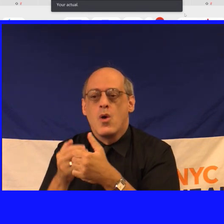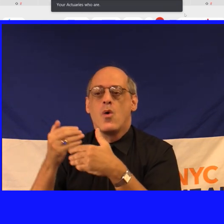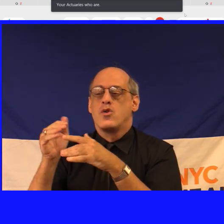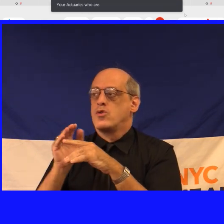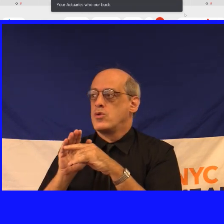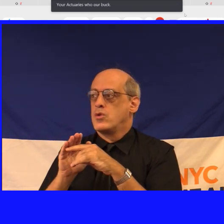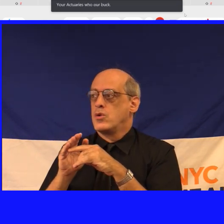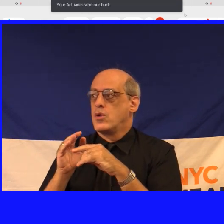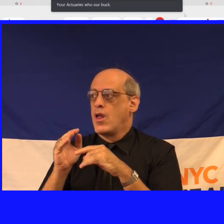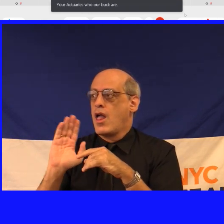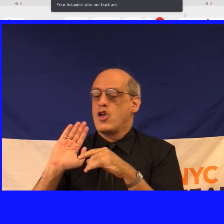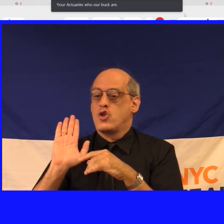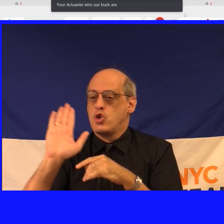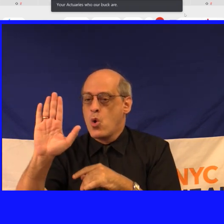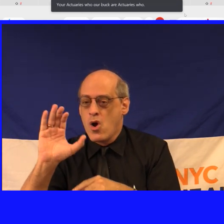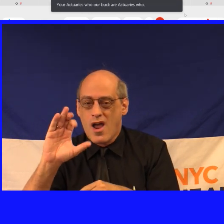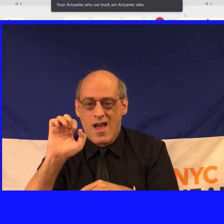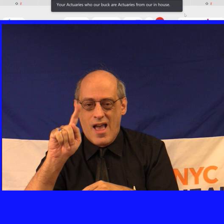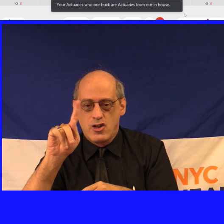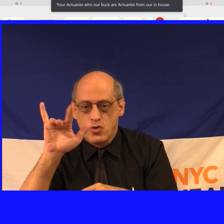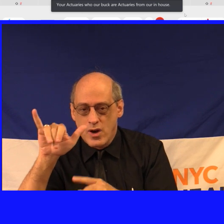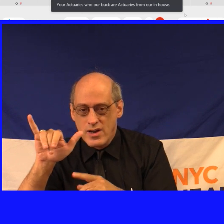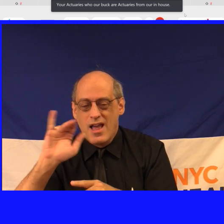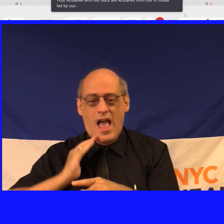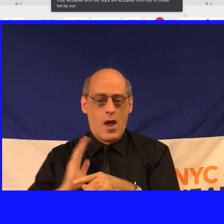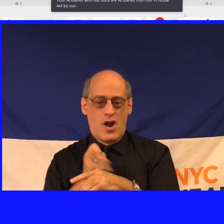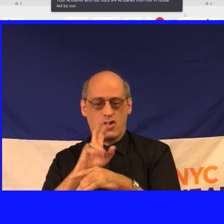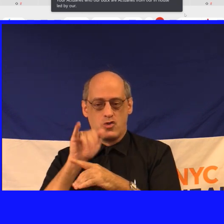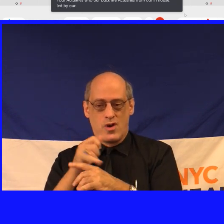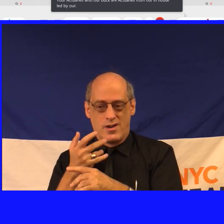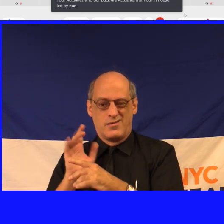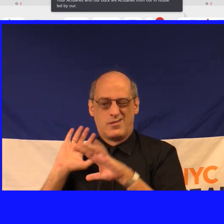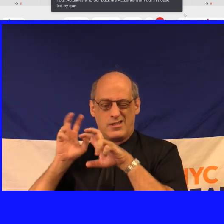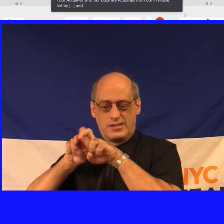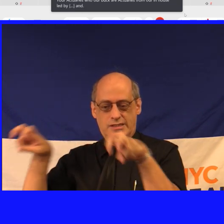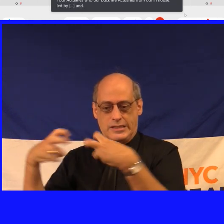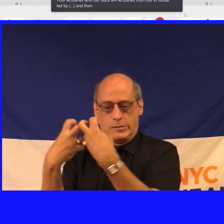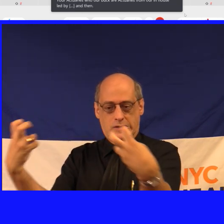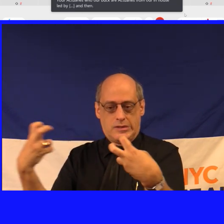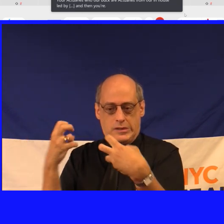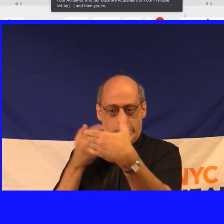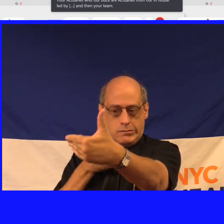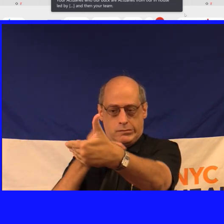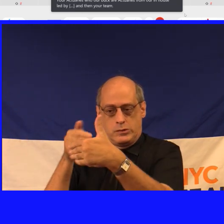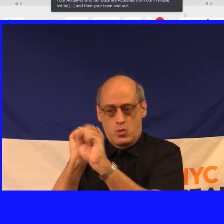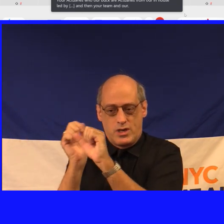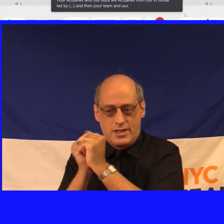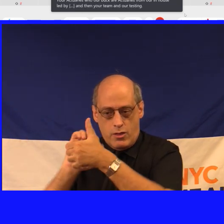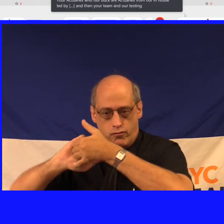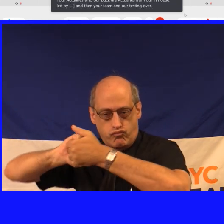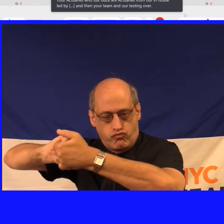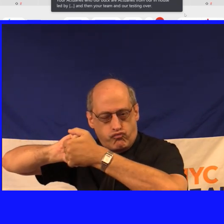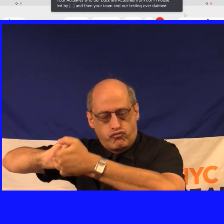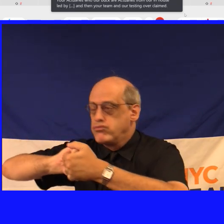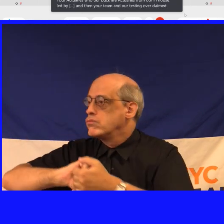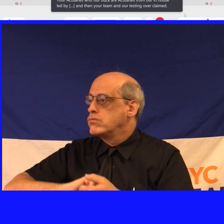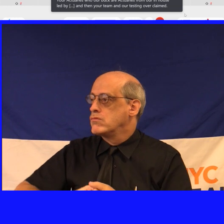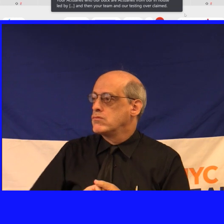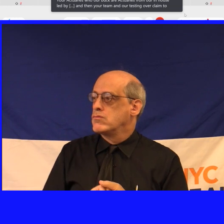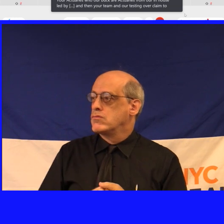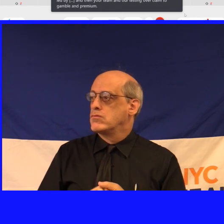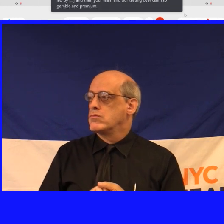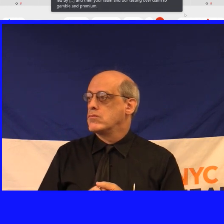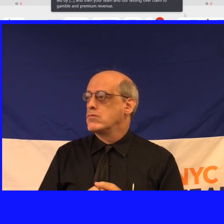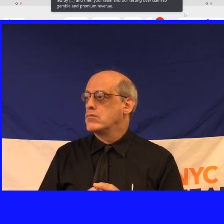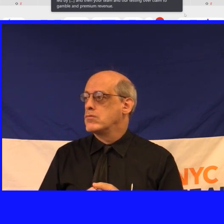Buck, our actuaries who are in-house led by Albert Lee, and then your team. And our testing over claims payable and premium